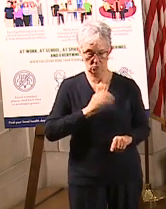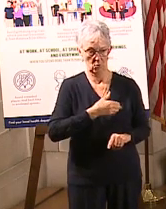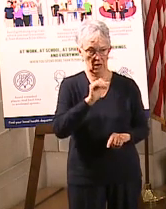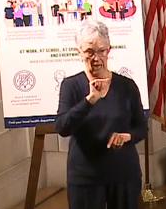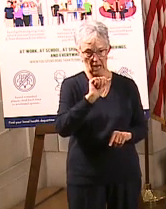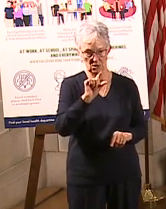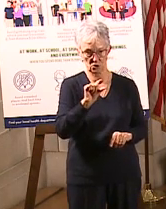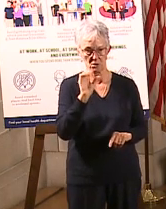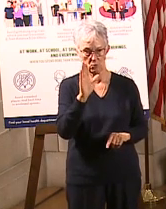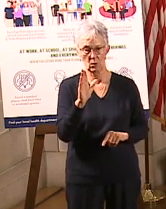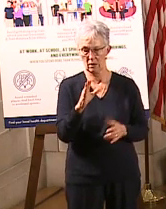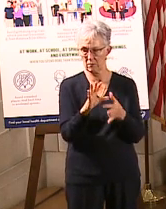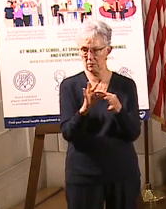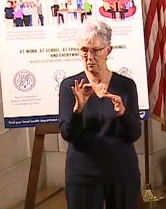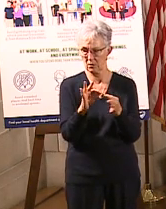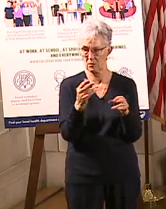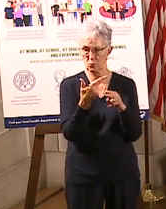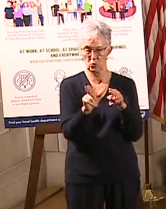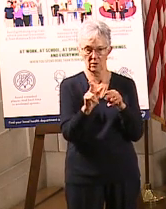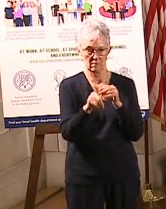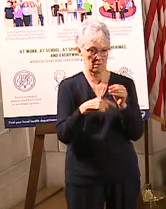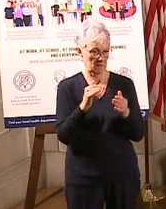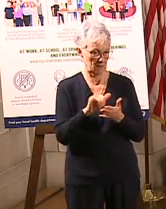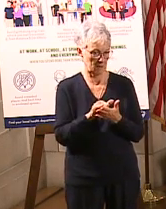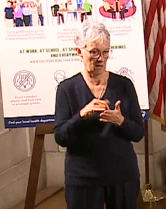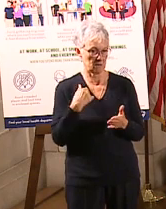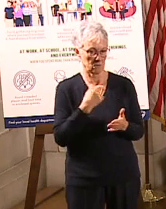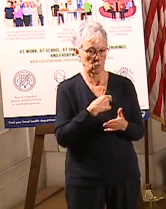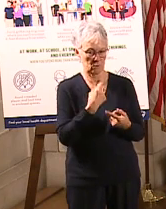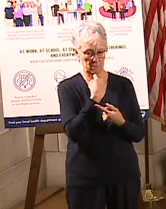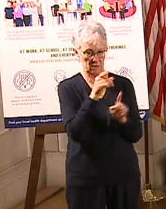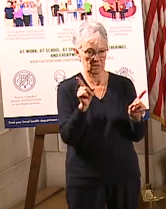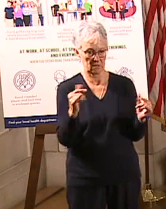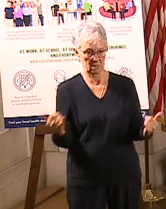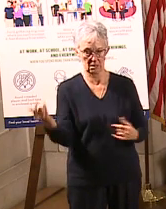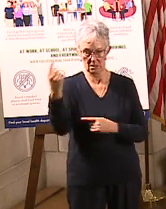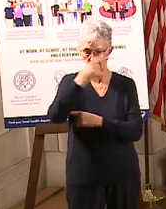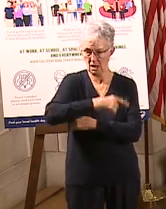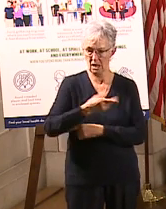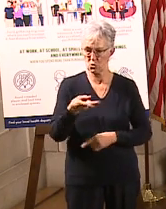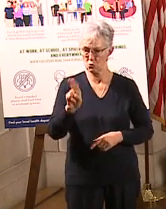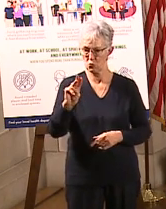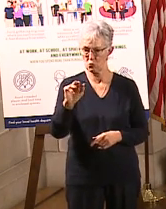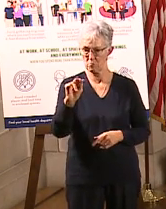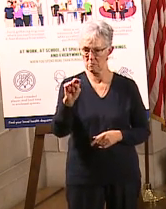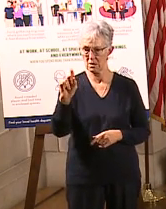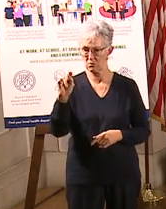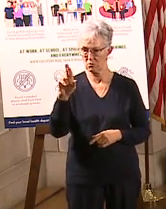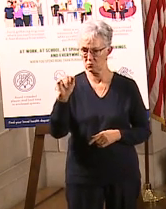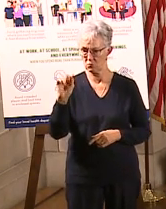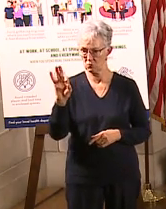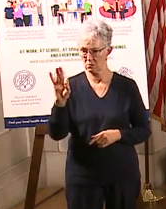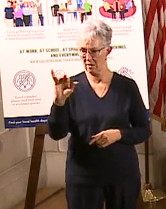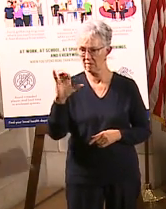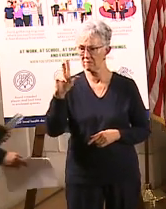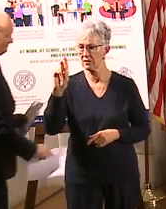a few words about that as we look to proclaim today Human Trafficking Day and January Human Trafficking Awareness